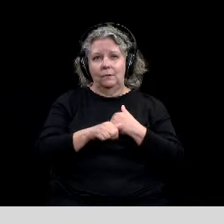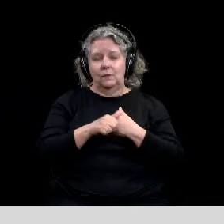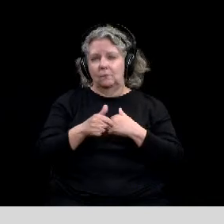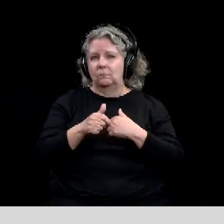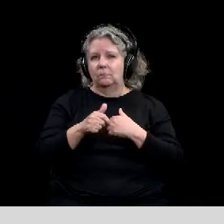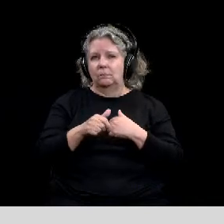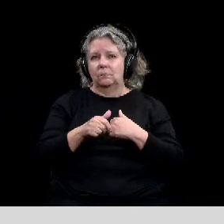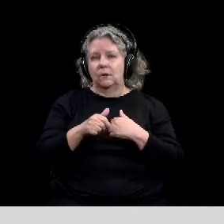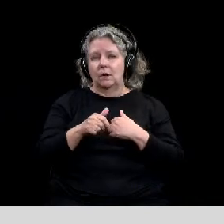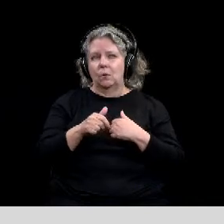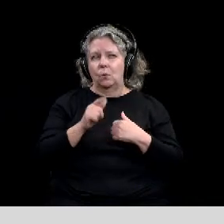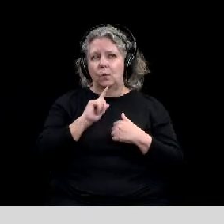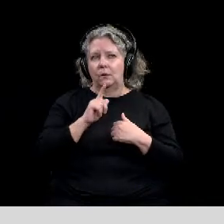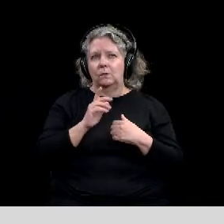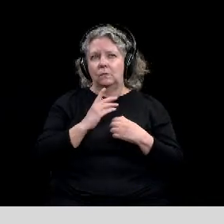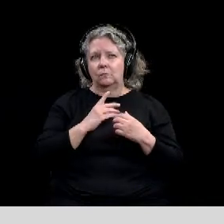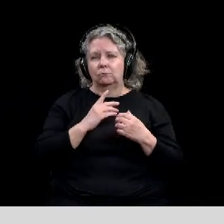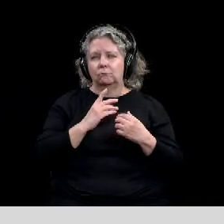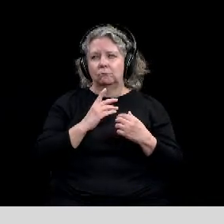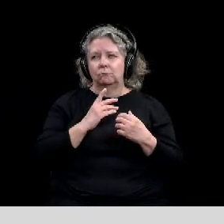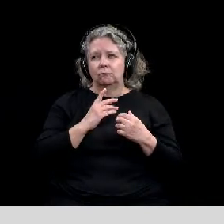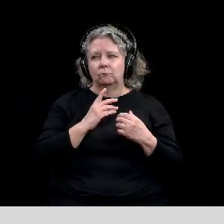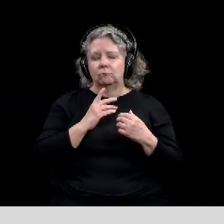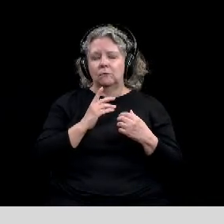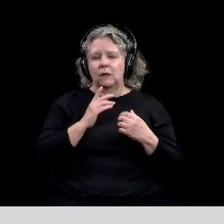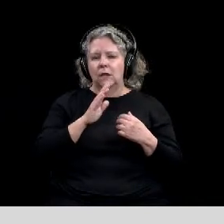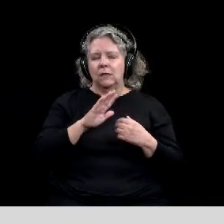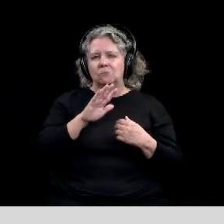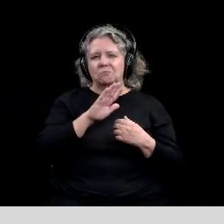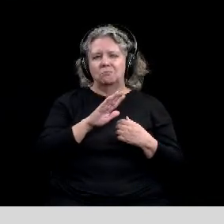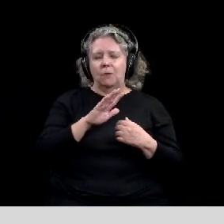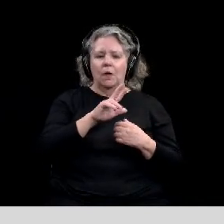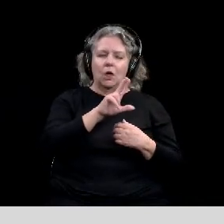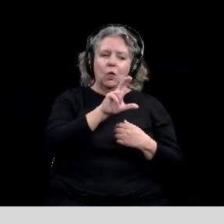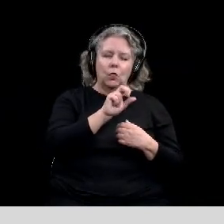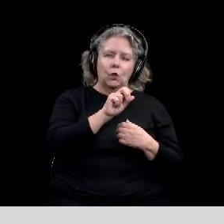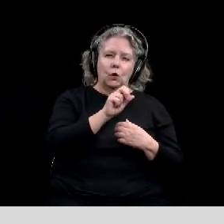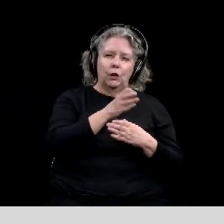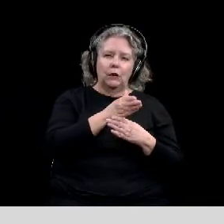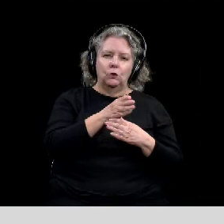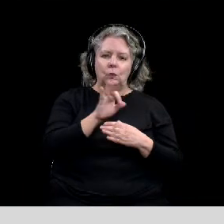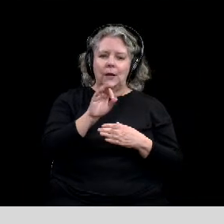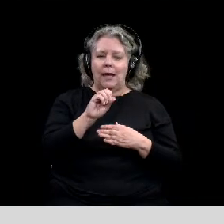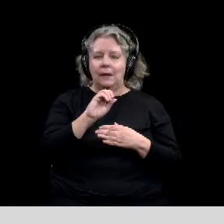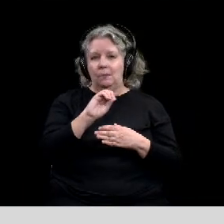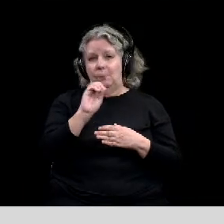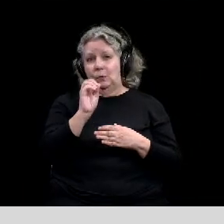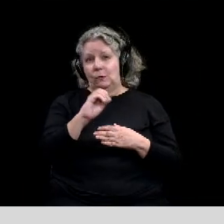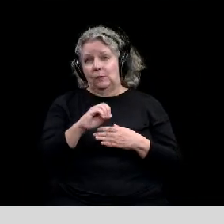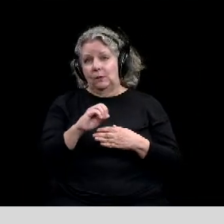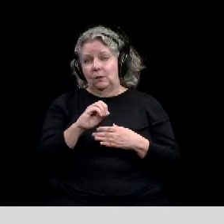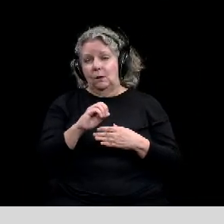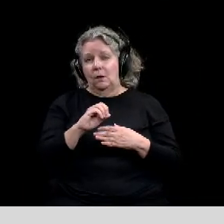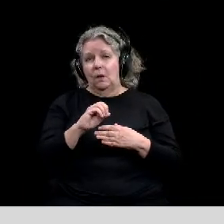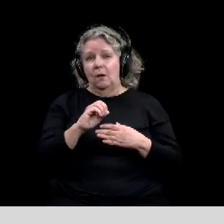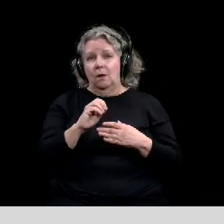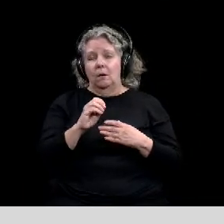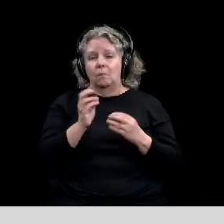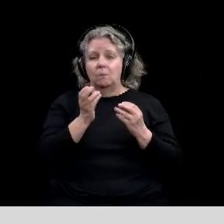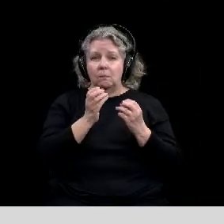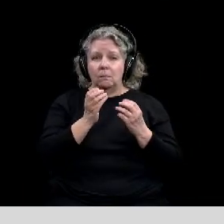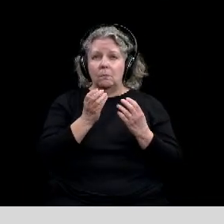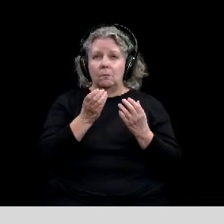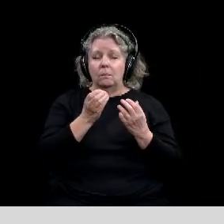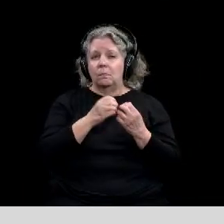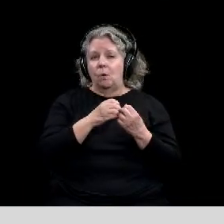in the range of 30 to 90% more fatal than the